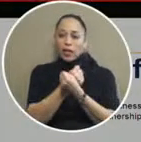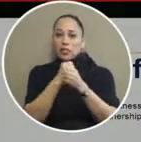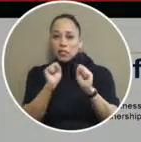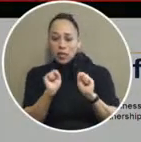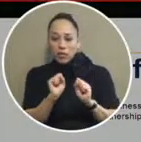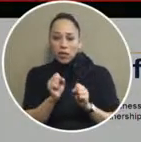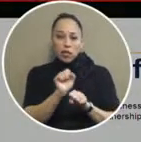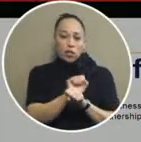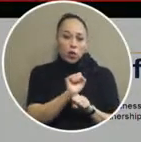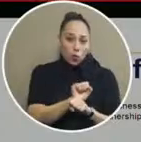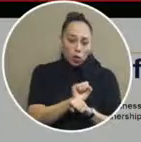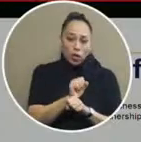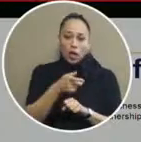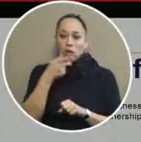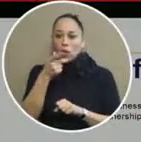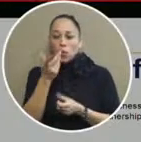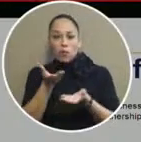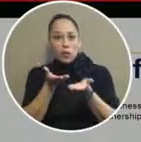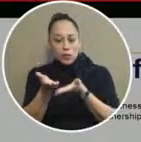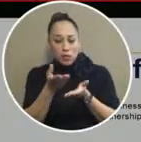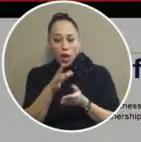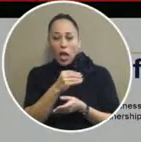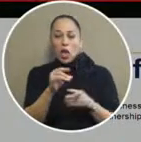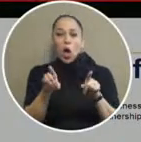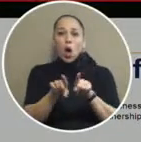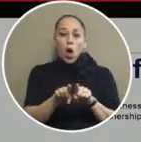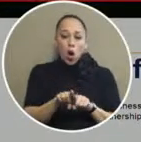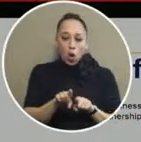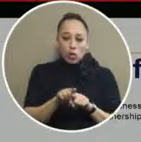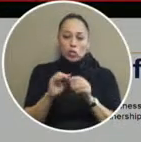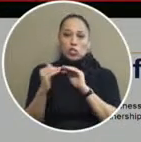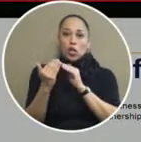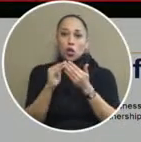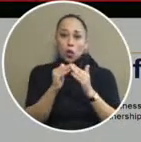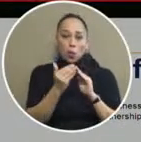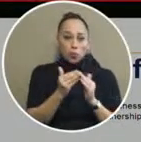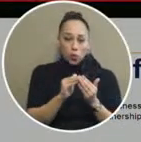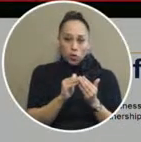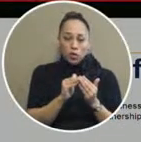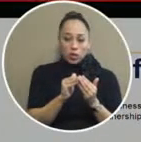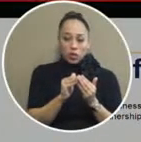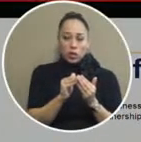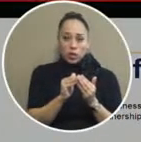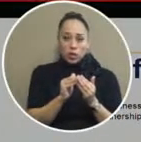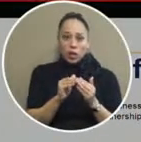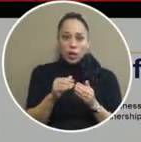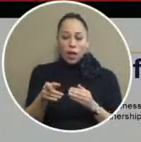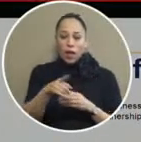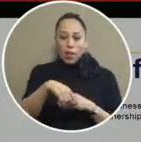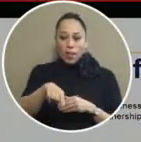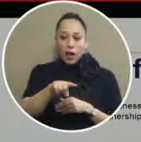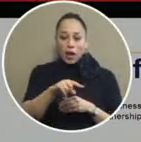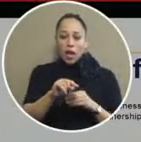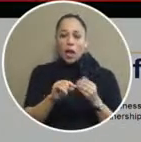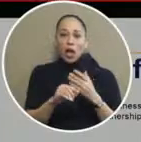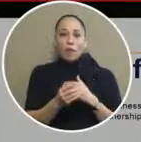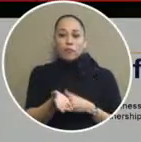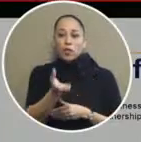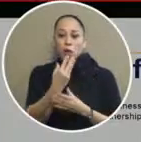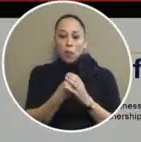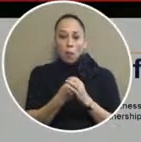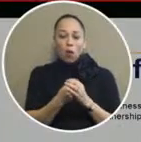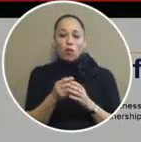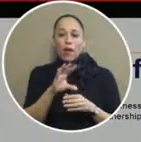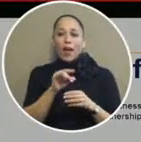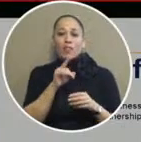of their employees and the public they serve, as well as the community that they're involved with and they're also